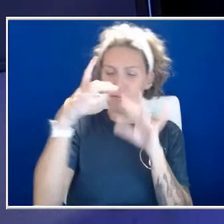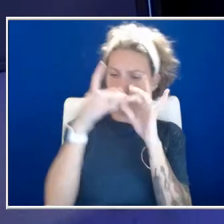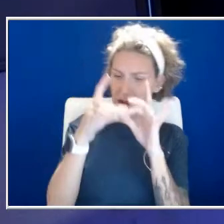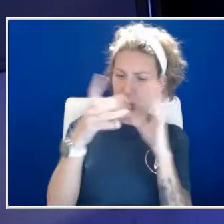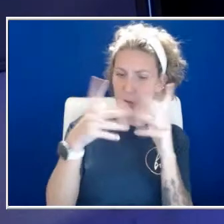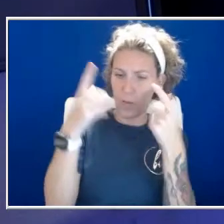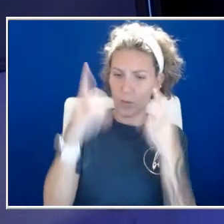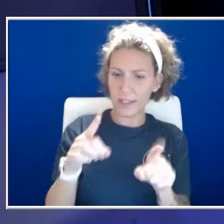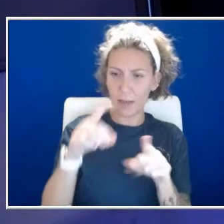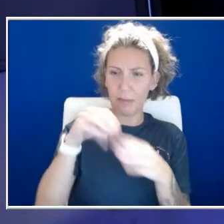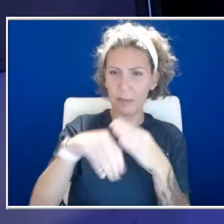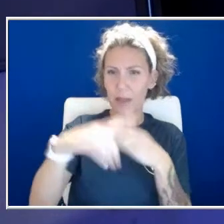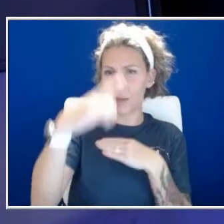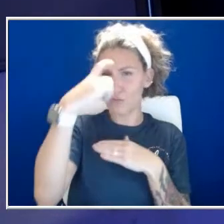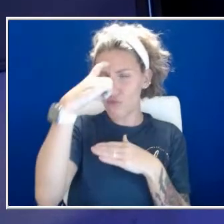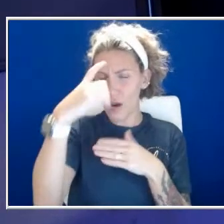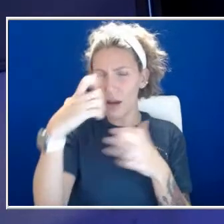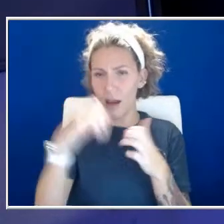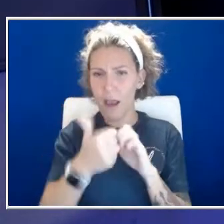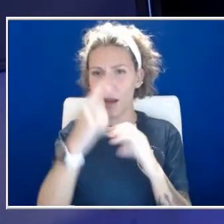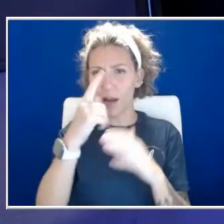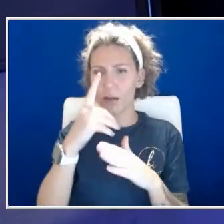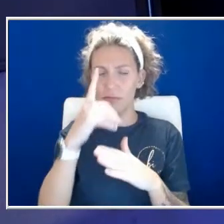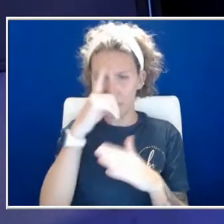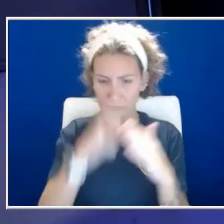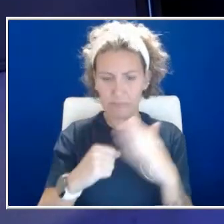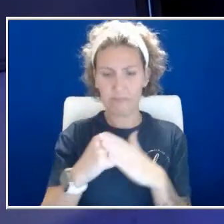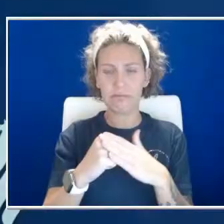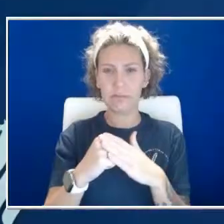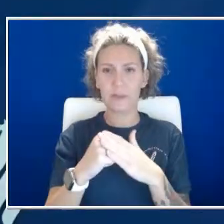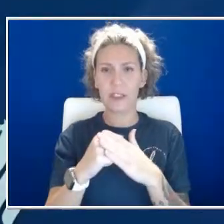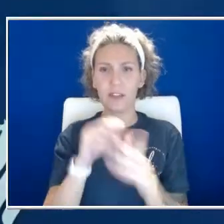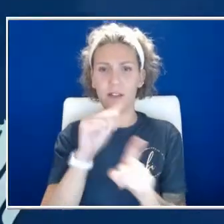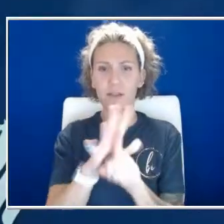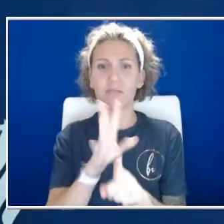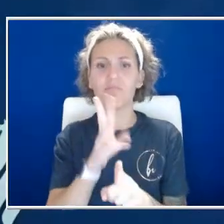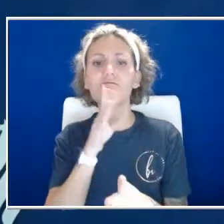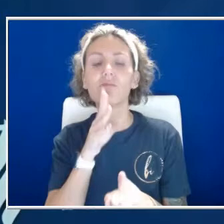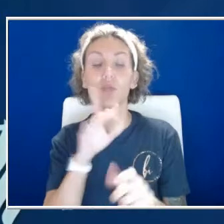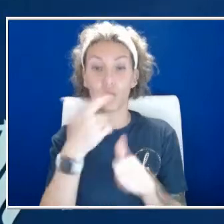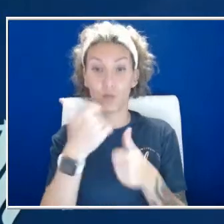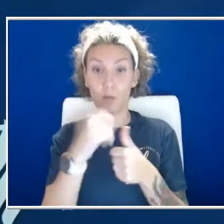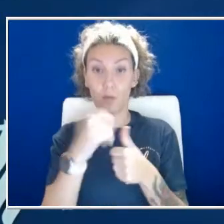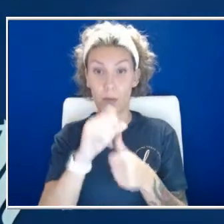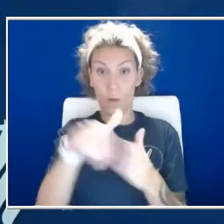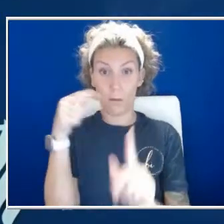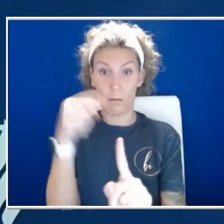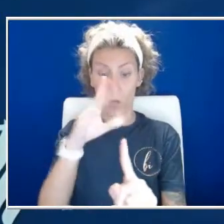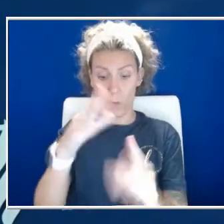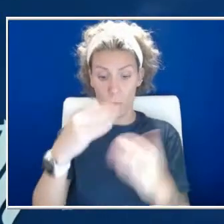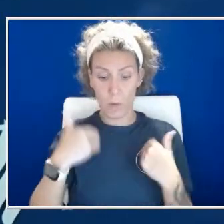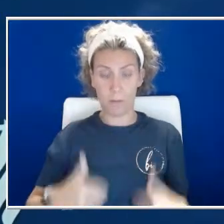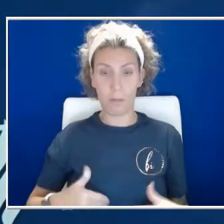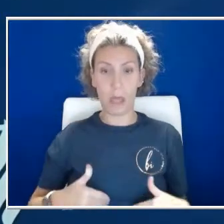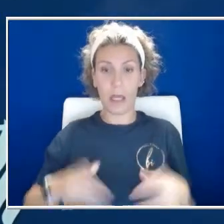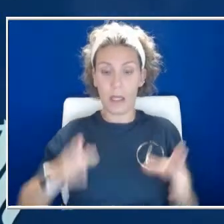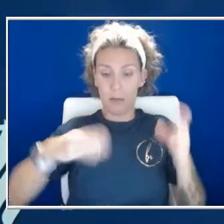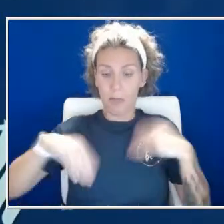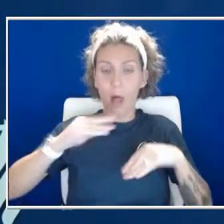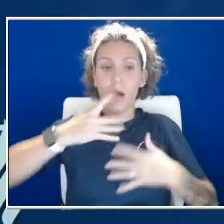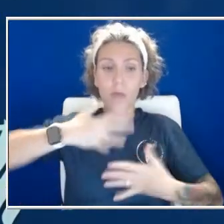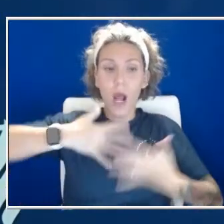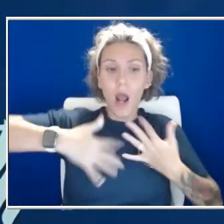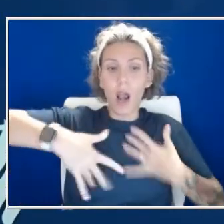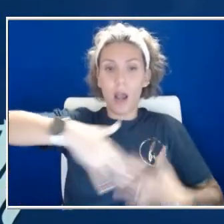stroke affecting our speaking mechanism? Right. So remember, the whole point of your body moving blood around is to